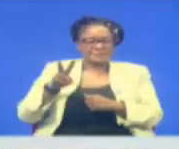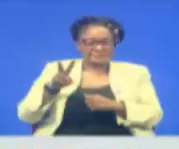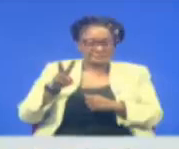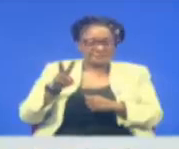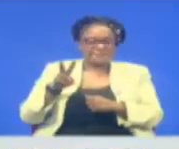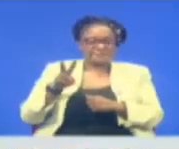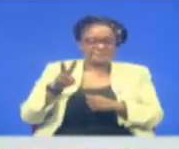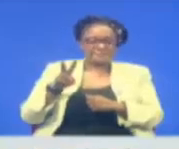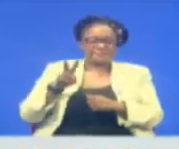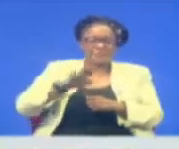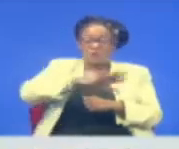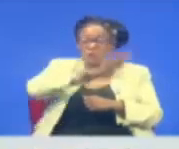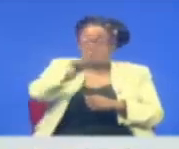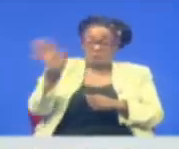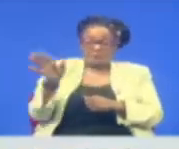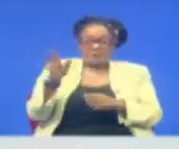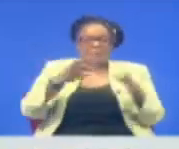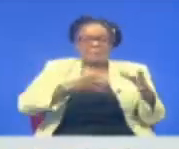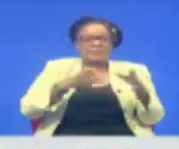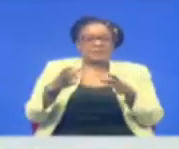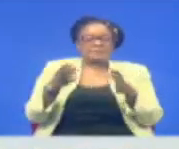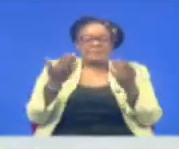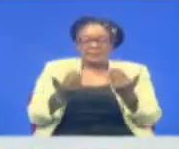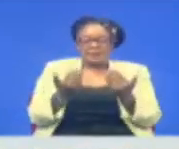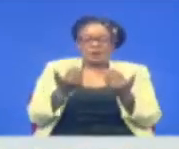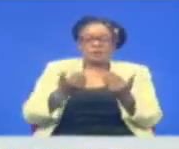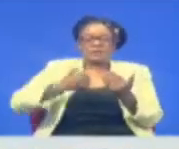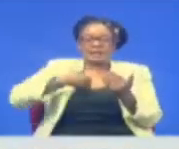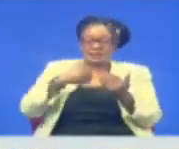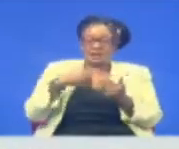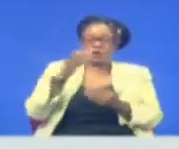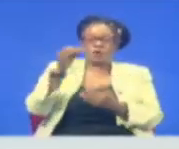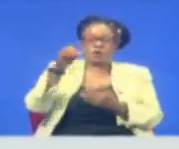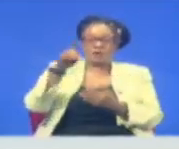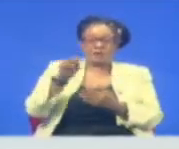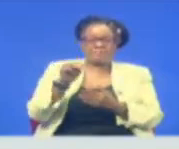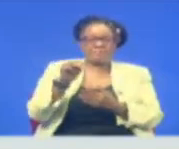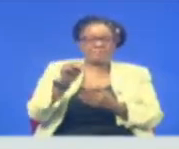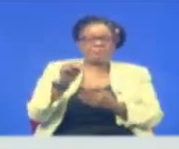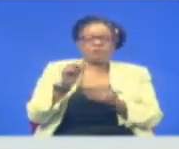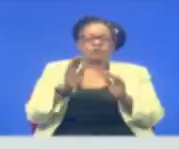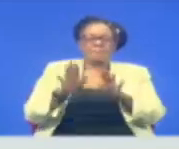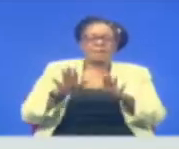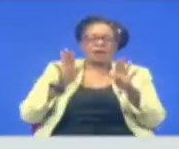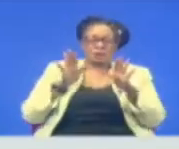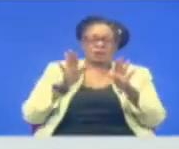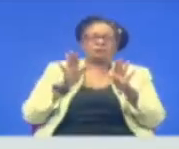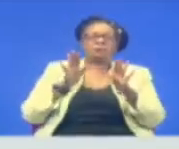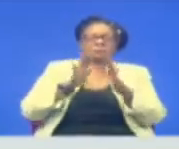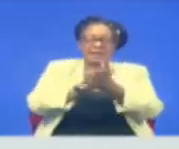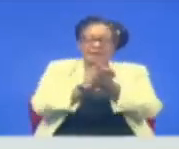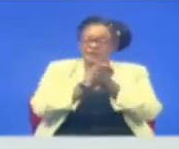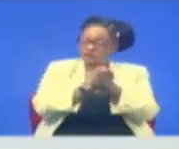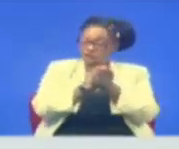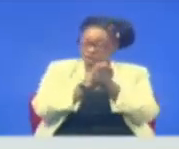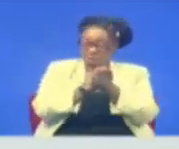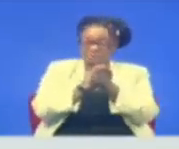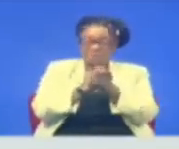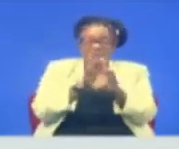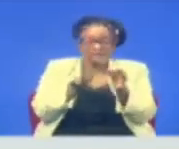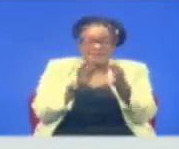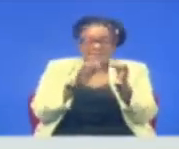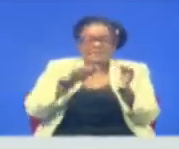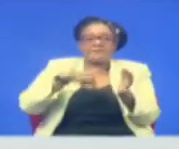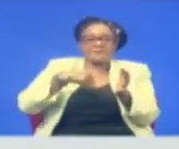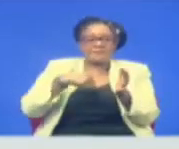And the Wiper Party is now daring the Orange Democratic Movement to abandon the infamous handshake if it feels it